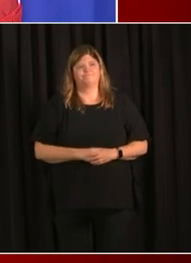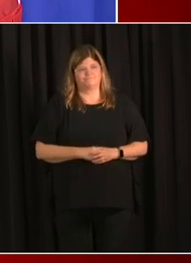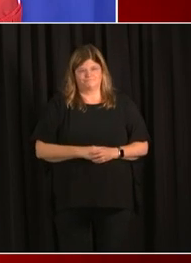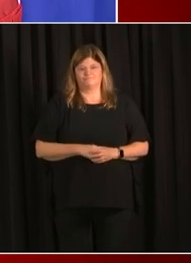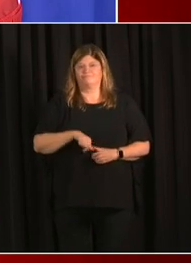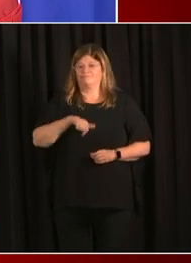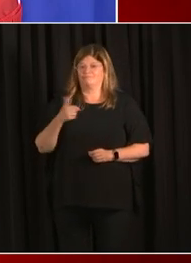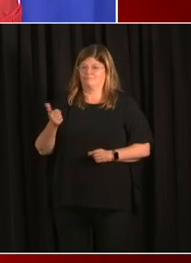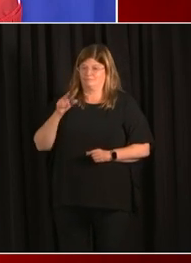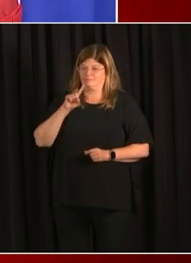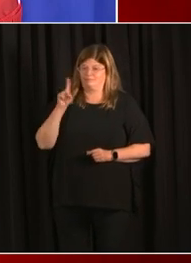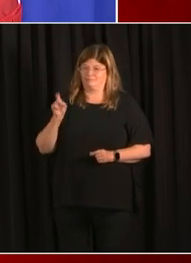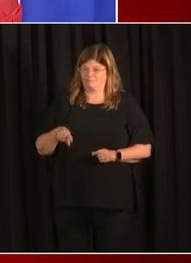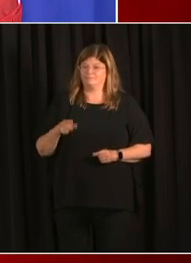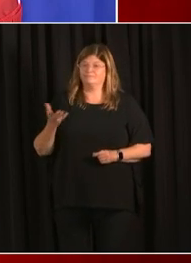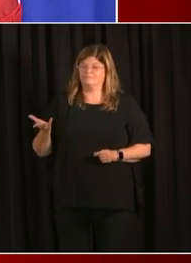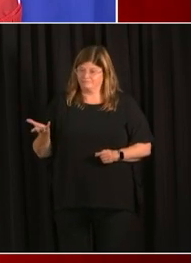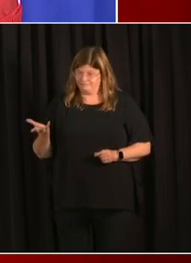Yes.